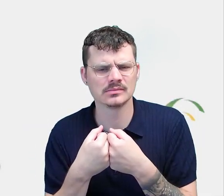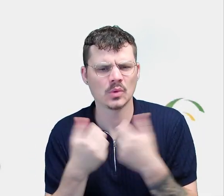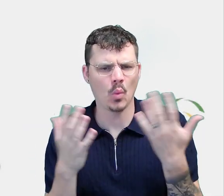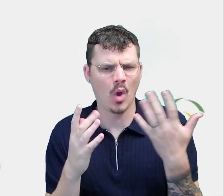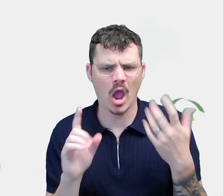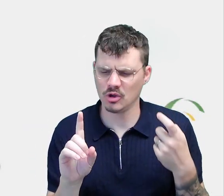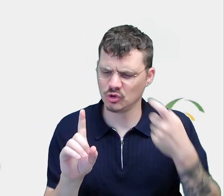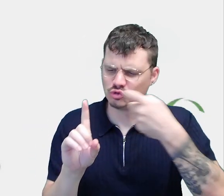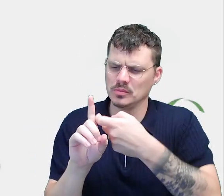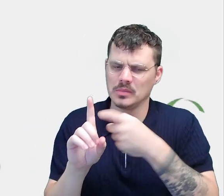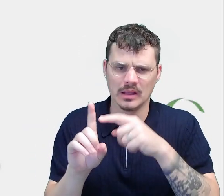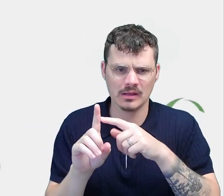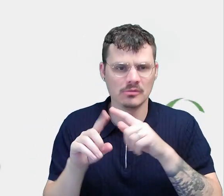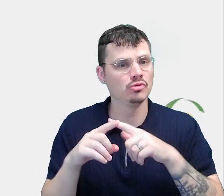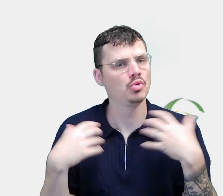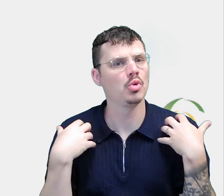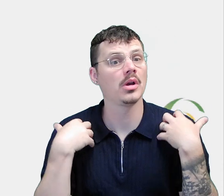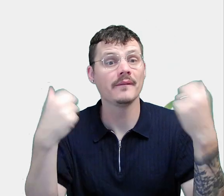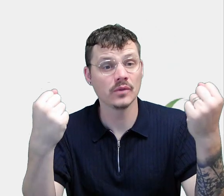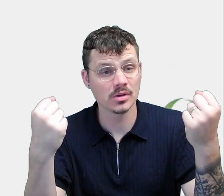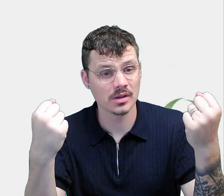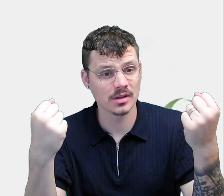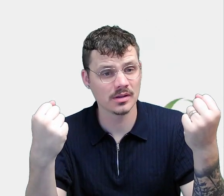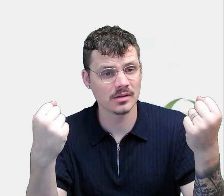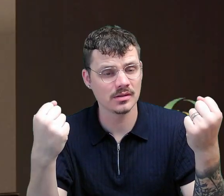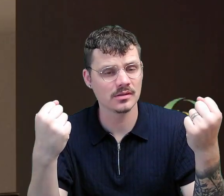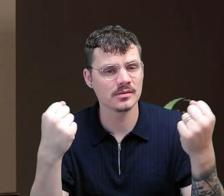What contributed to the recovery?